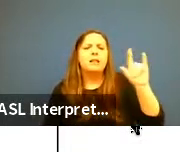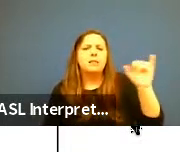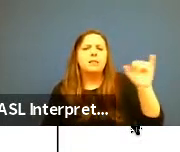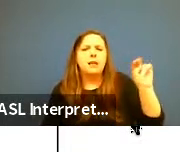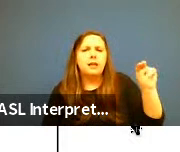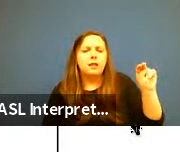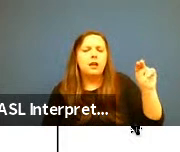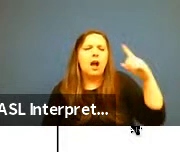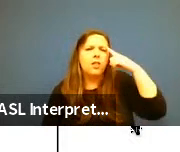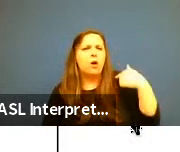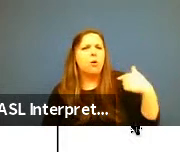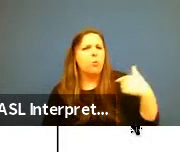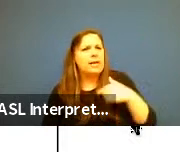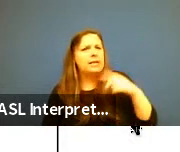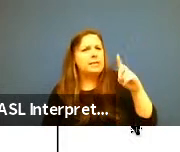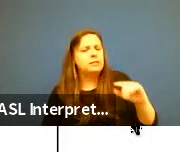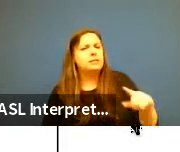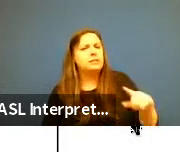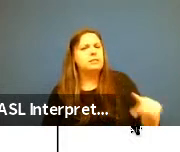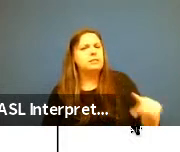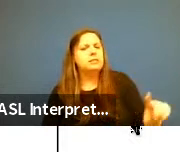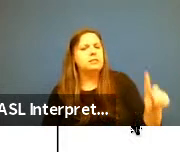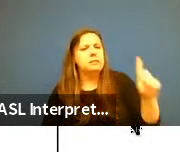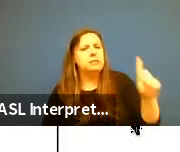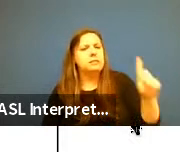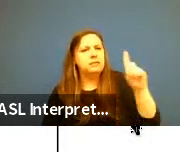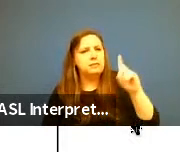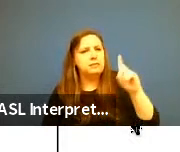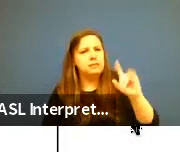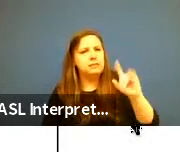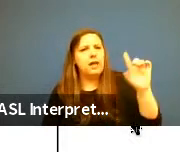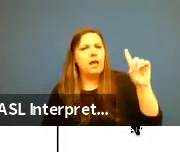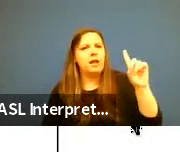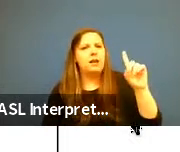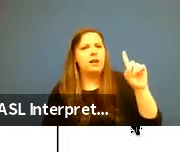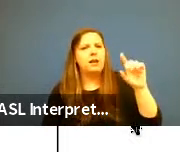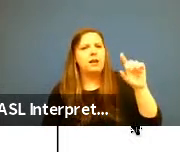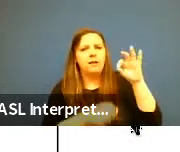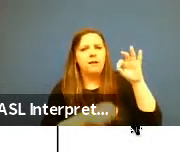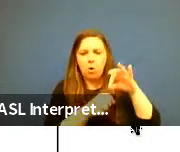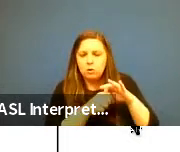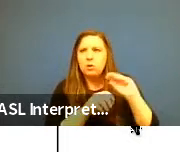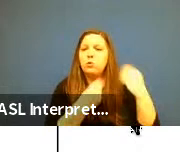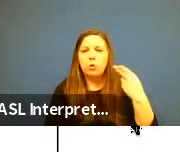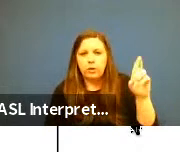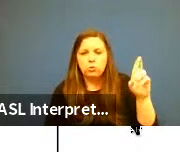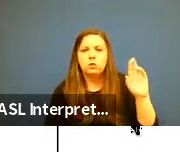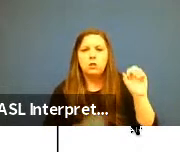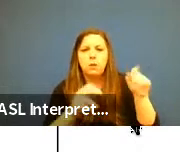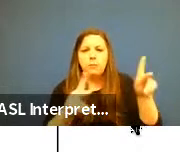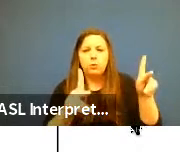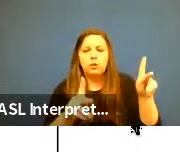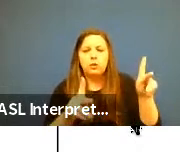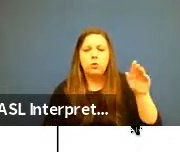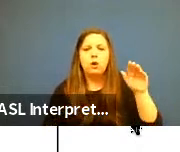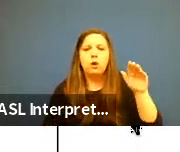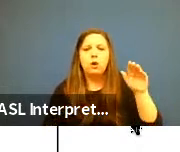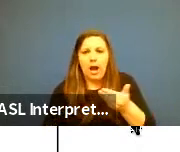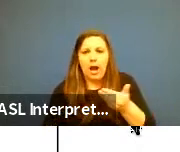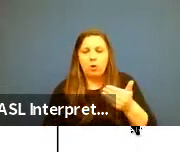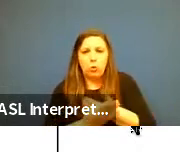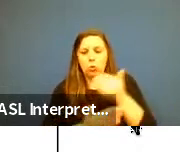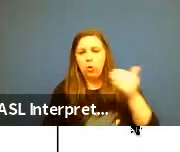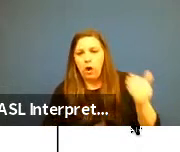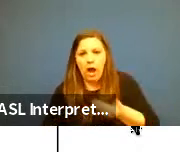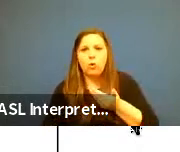vote to give human resources the opportunity to hire, to do new hires